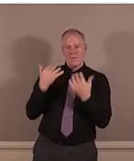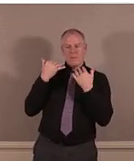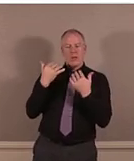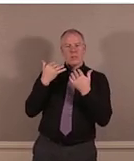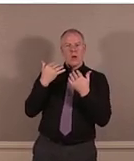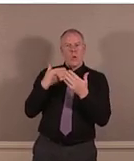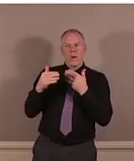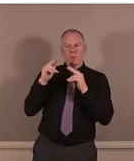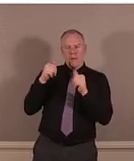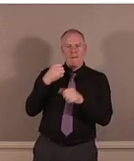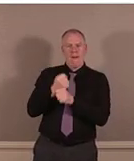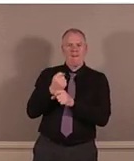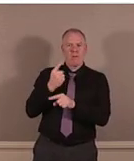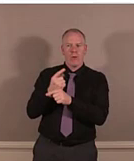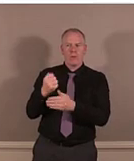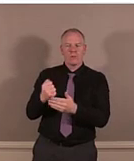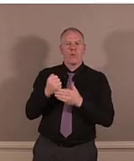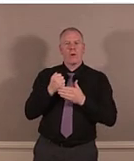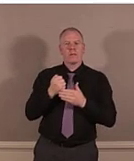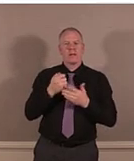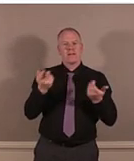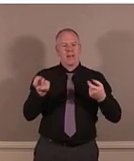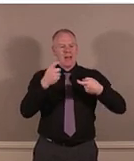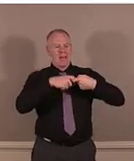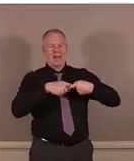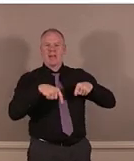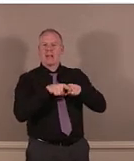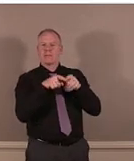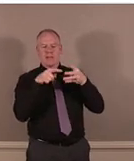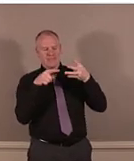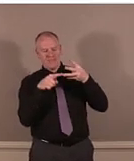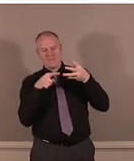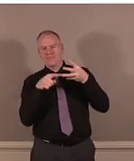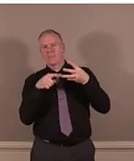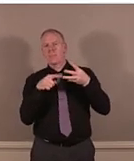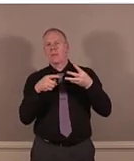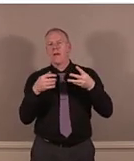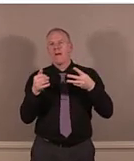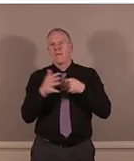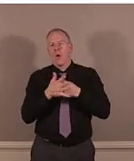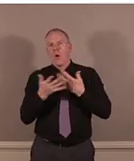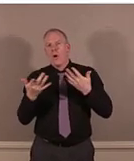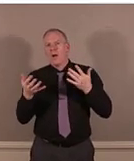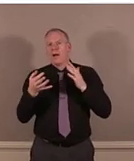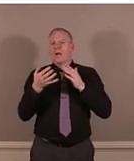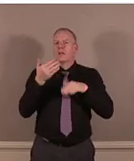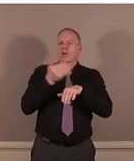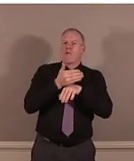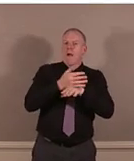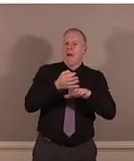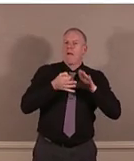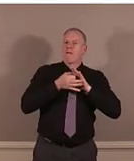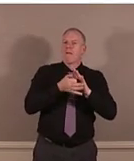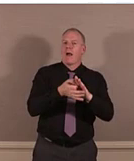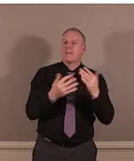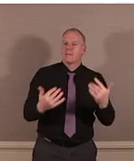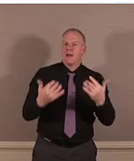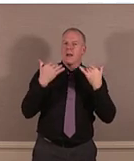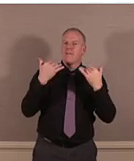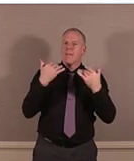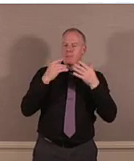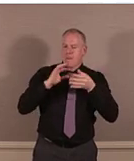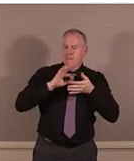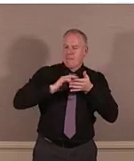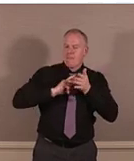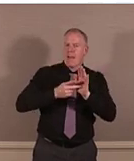what supports you can have. And again, then the link to the guidance, the career guidance information and